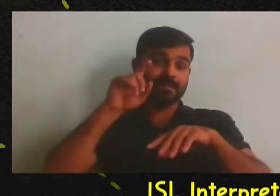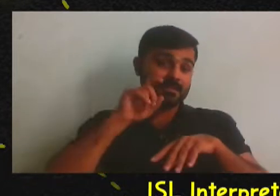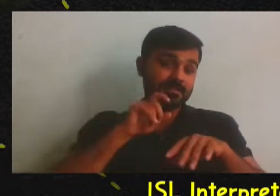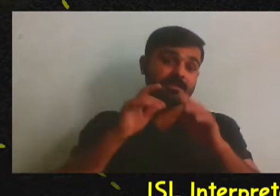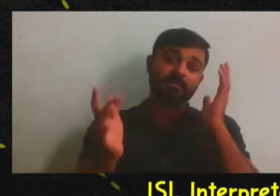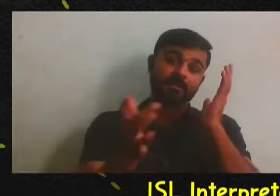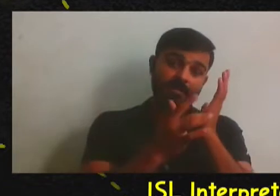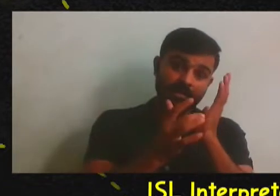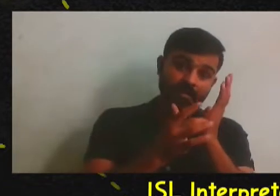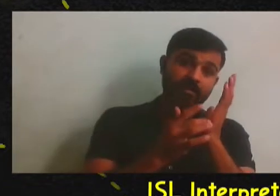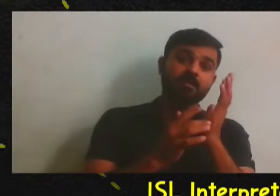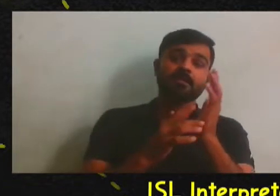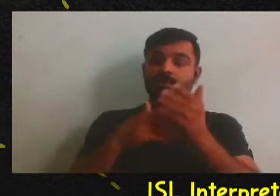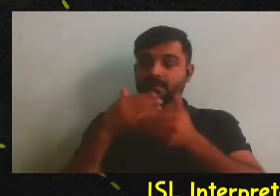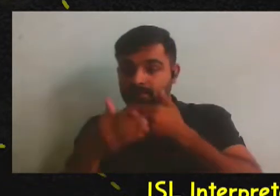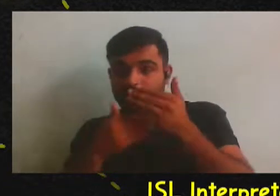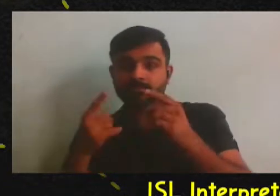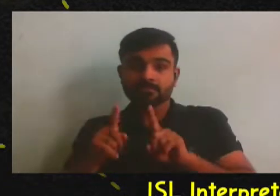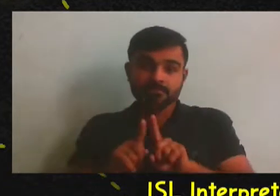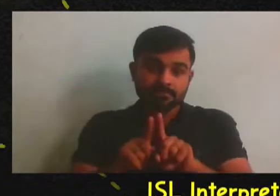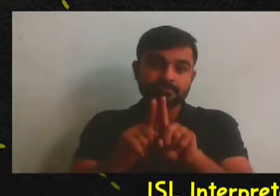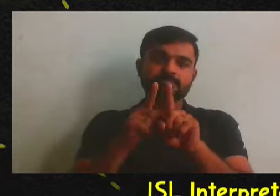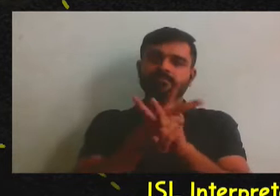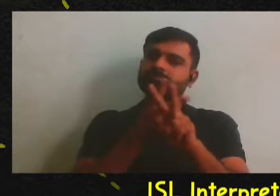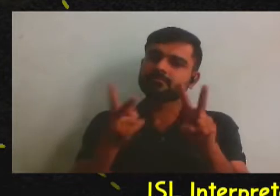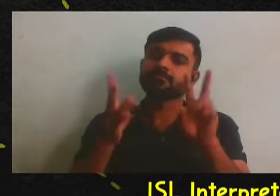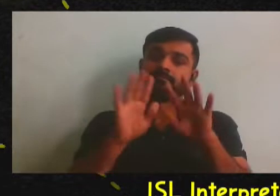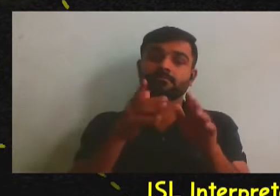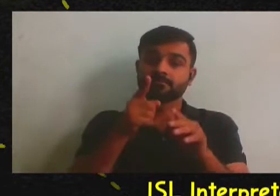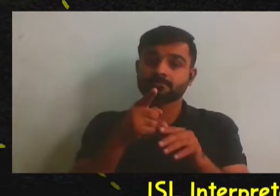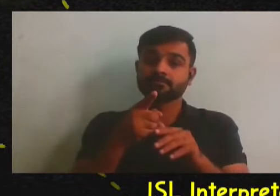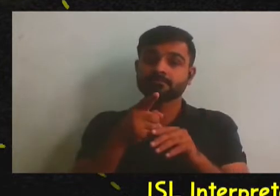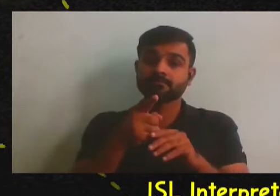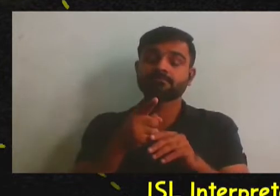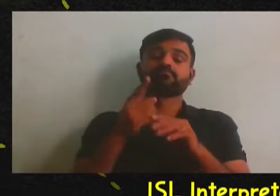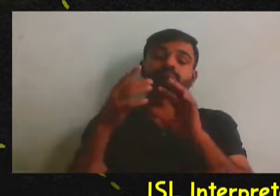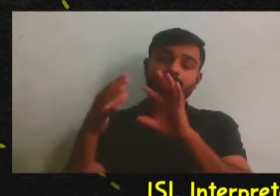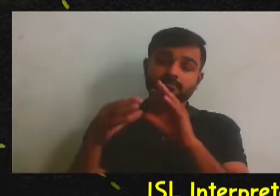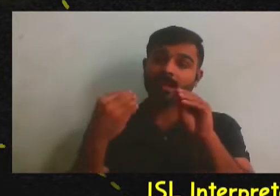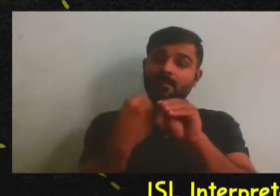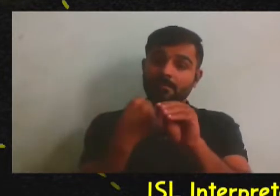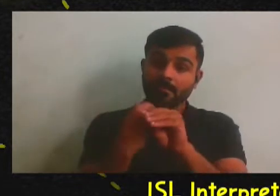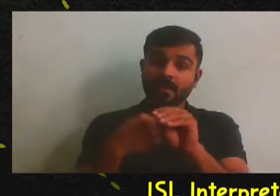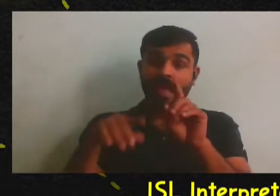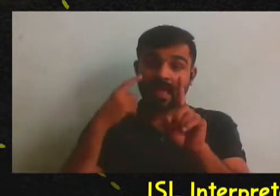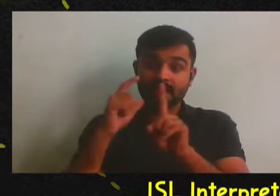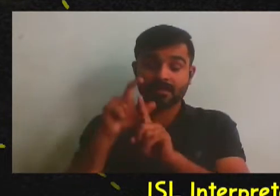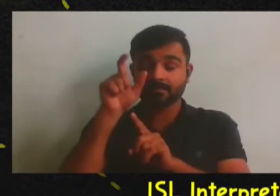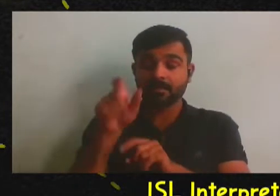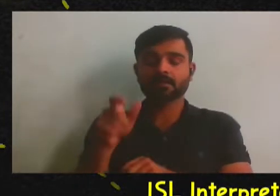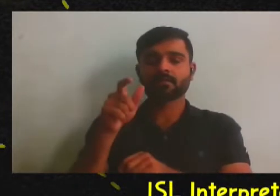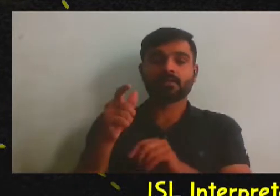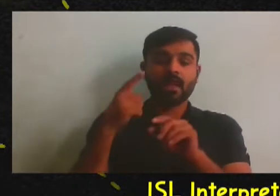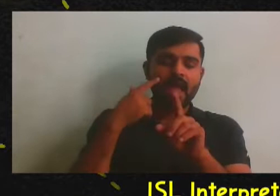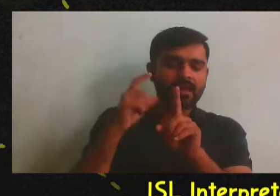technology, stitching things together. And this is something that, is very dear to theorists of identity. The idea of,